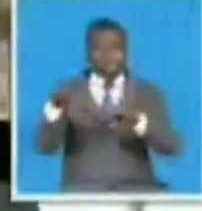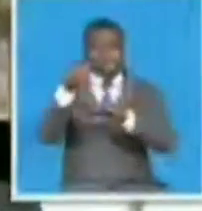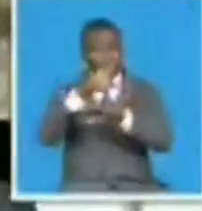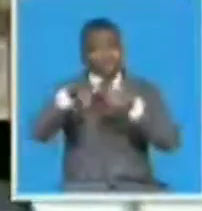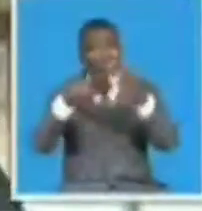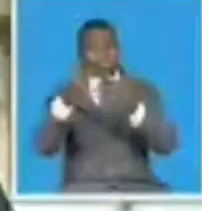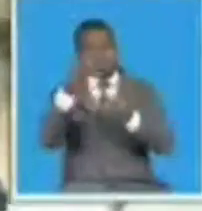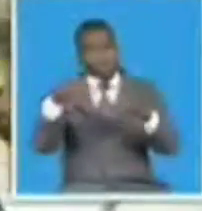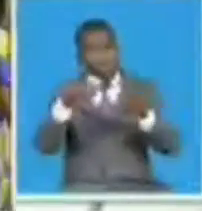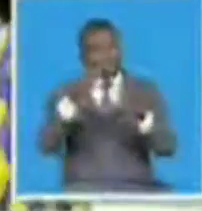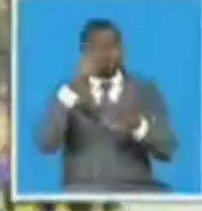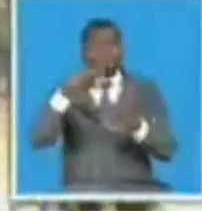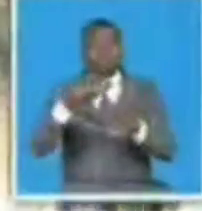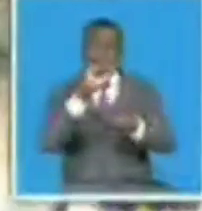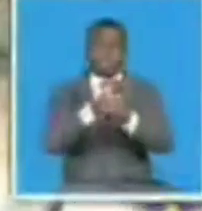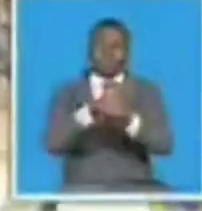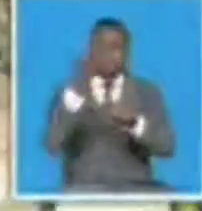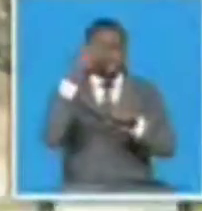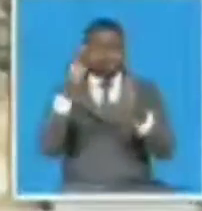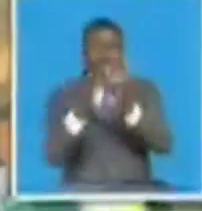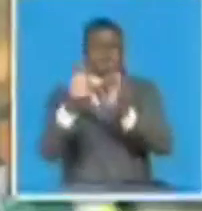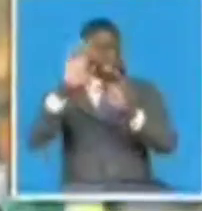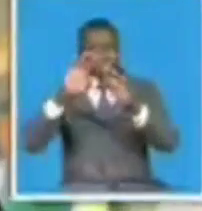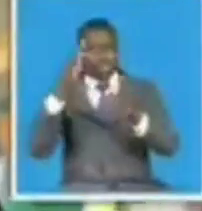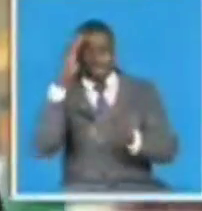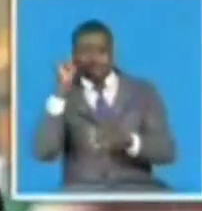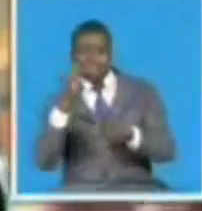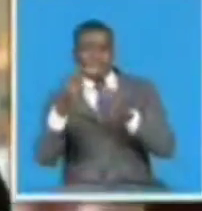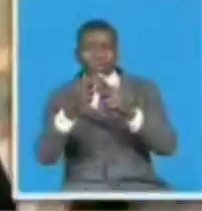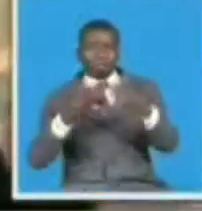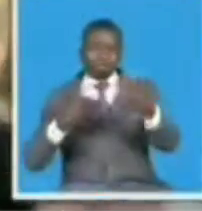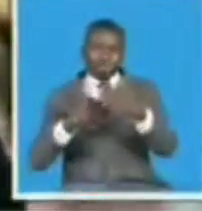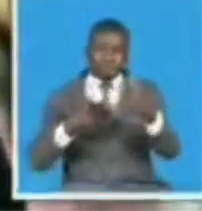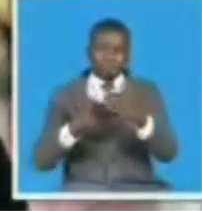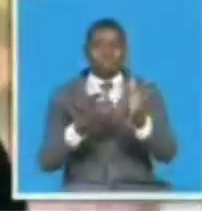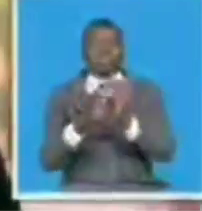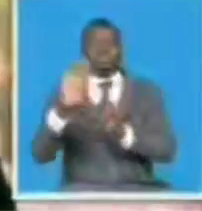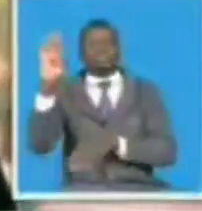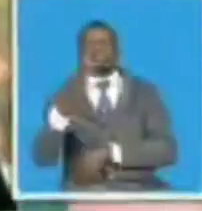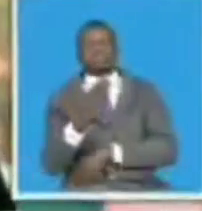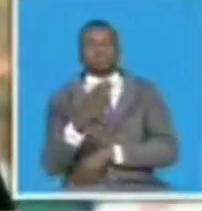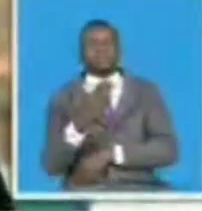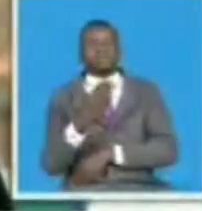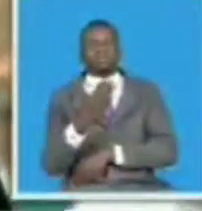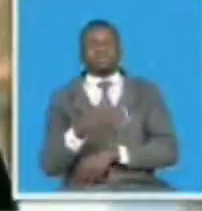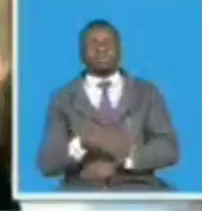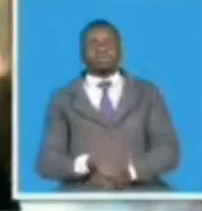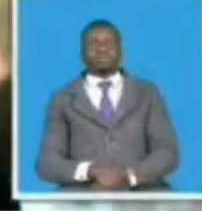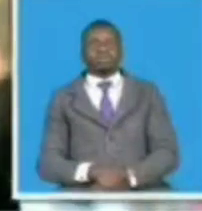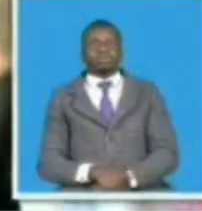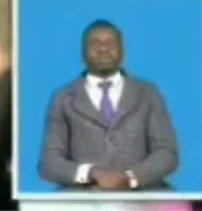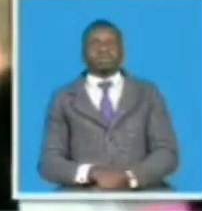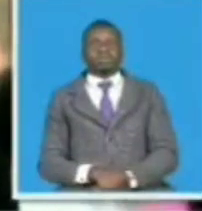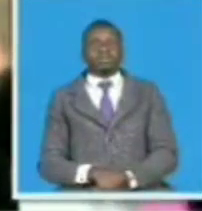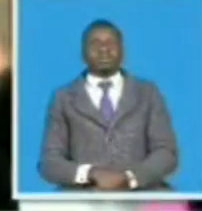involved in the work of the Master, because Jesus is coming again. Brent Chola, reporting for Hope News in Lukata Village,